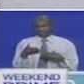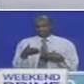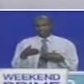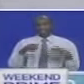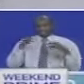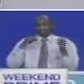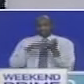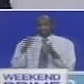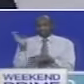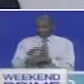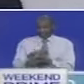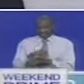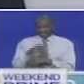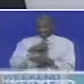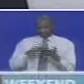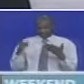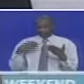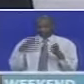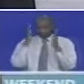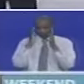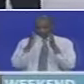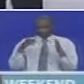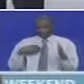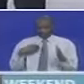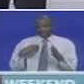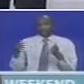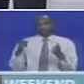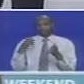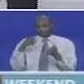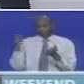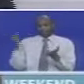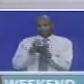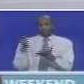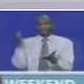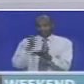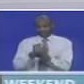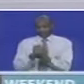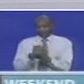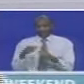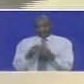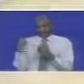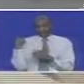Checkpoint is back. This week, we focus on the controversial parastatal appointments.